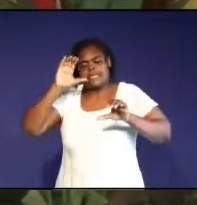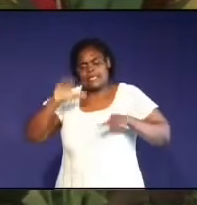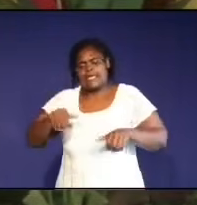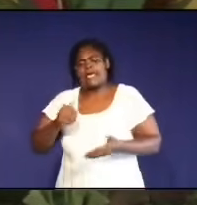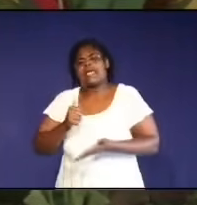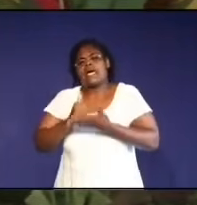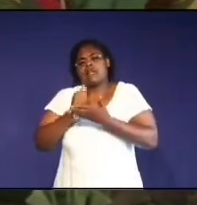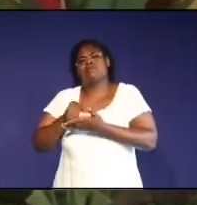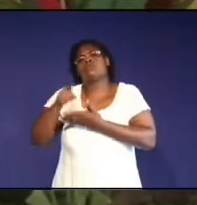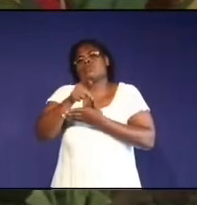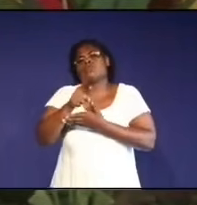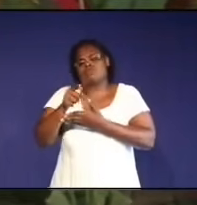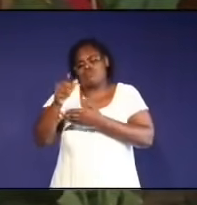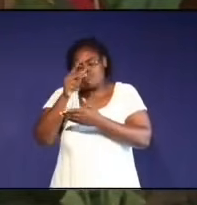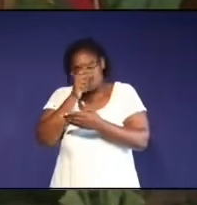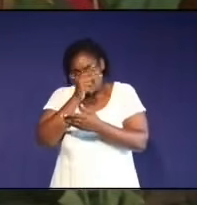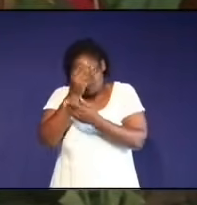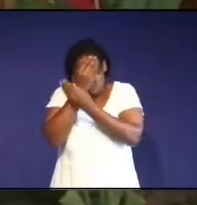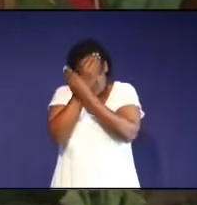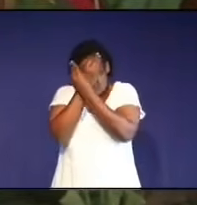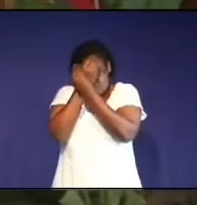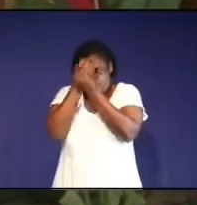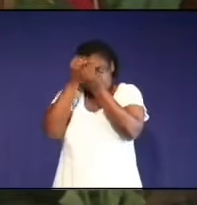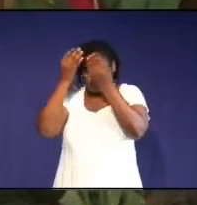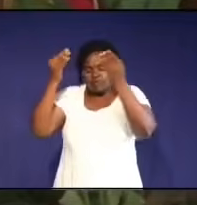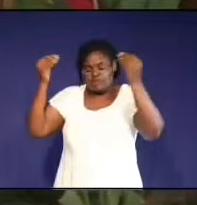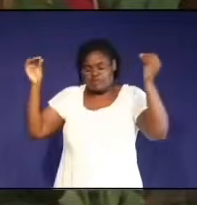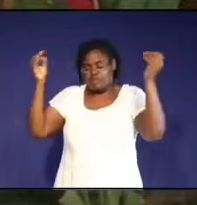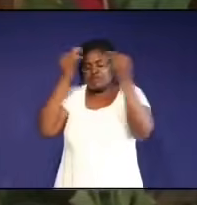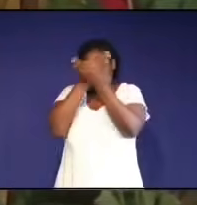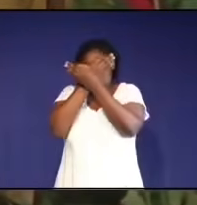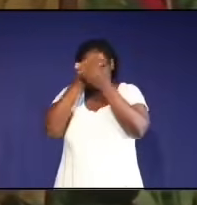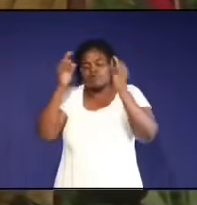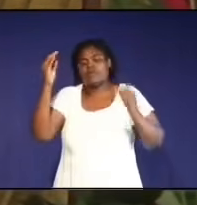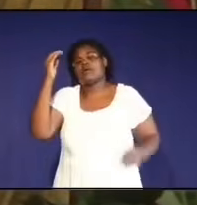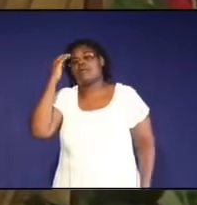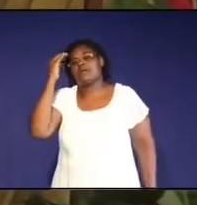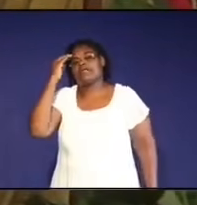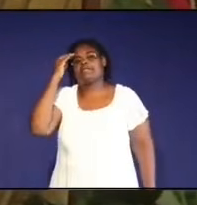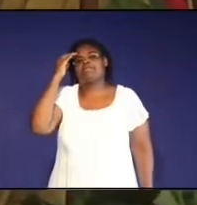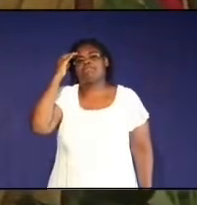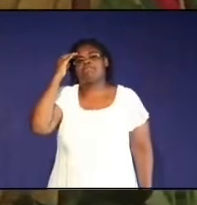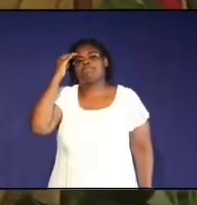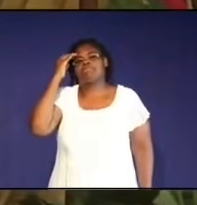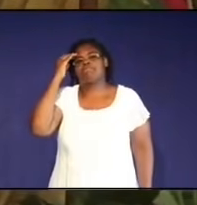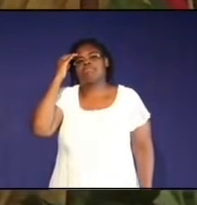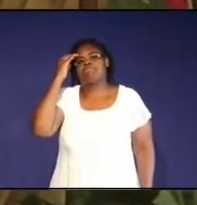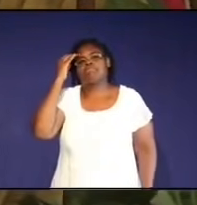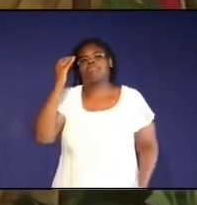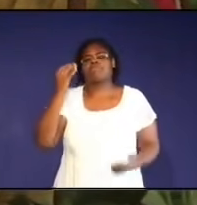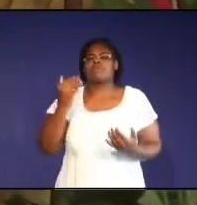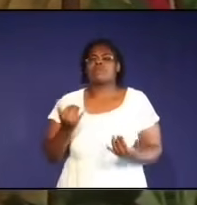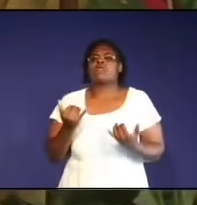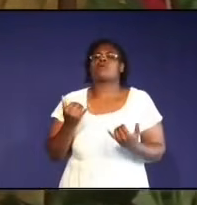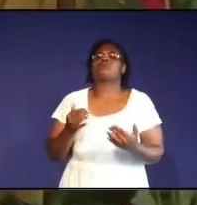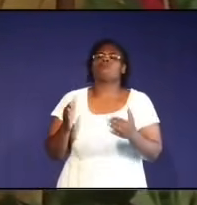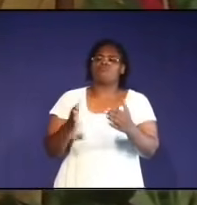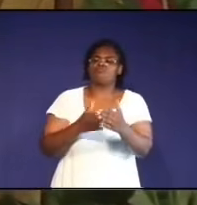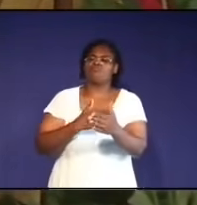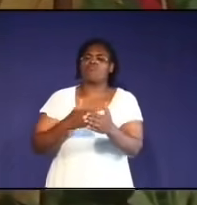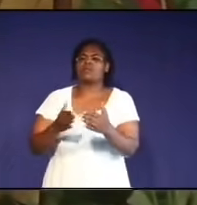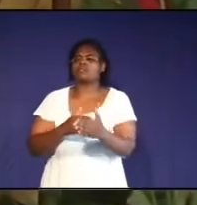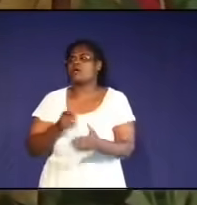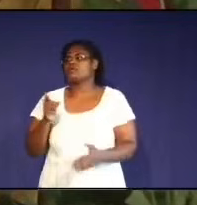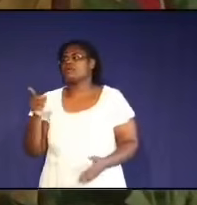mind. Truth is, there's a song I grew to love. I'm all